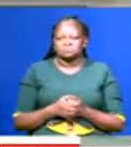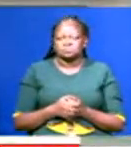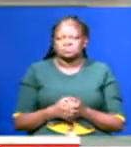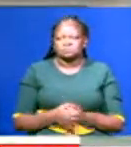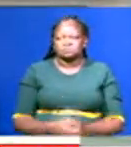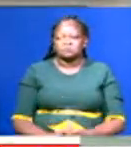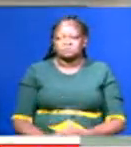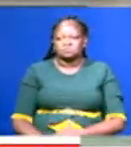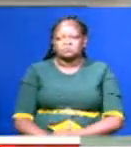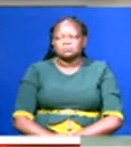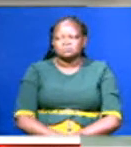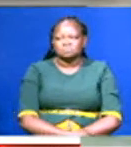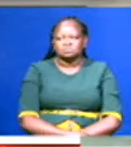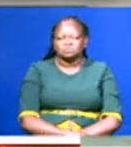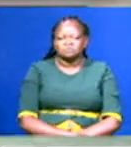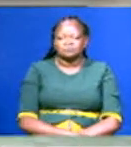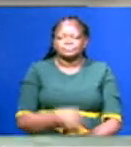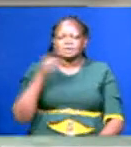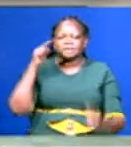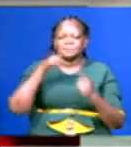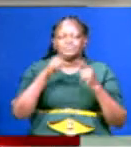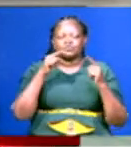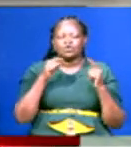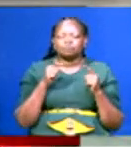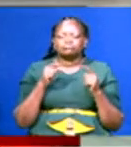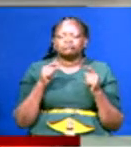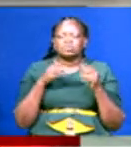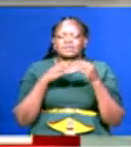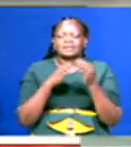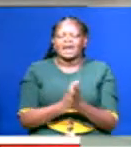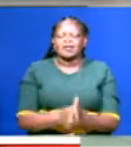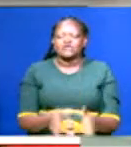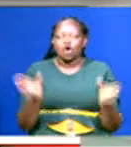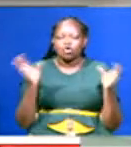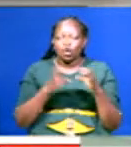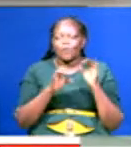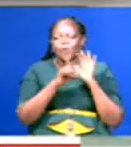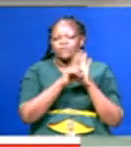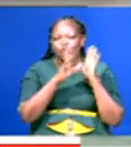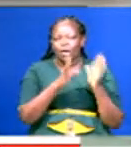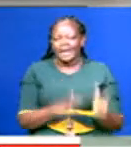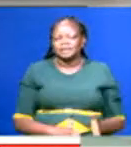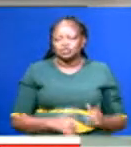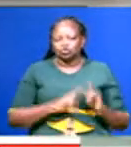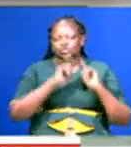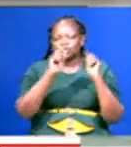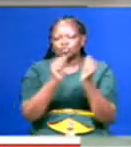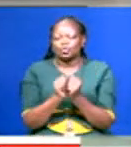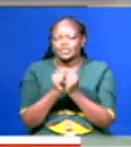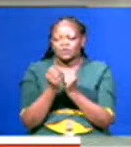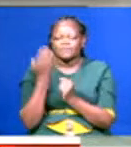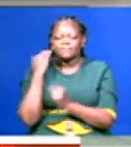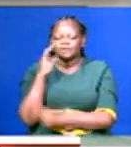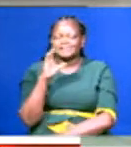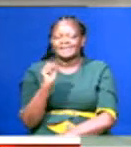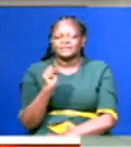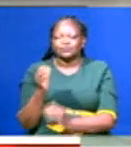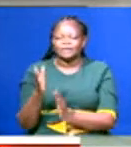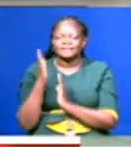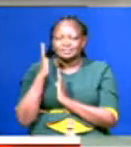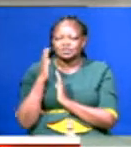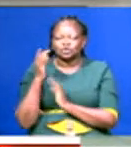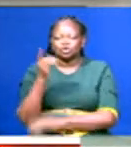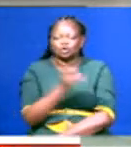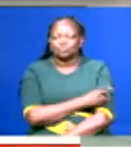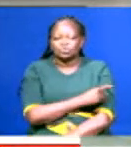Well, earlier on, the Azimio leader Raila Odinga and a battery of lawyers accompanied the former cabinet secretary for interior, Dr.